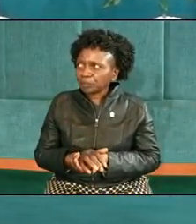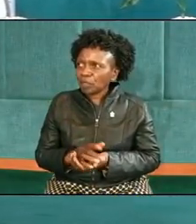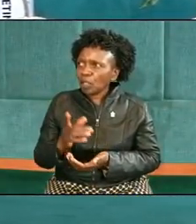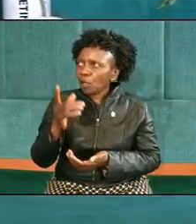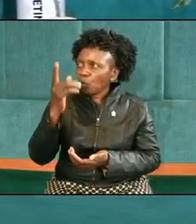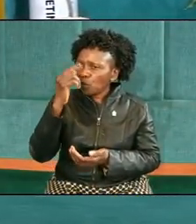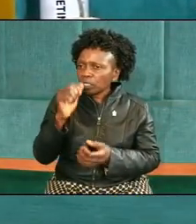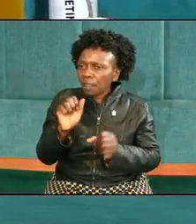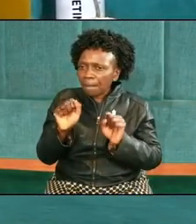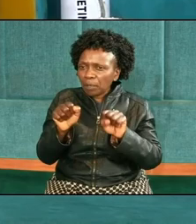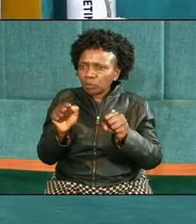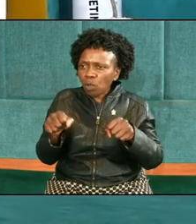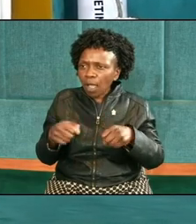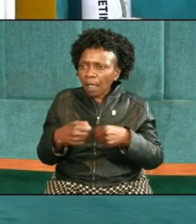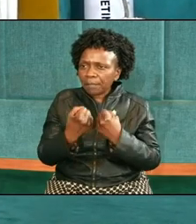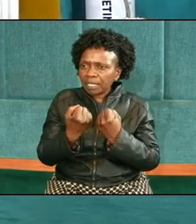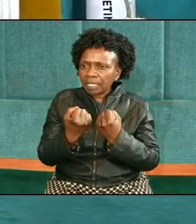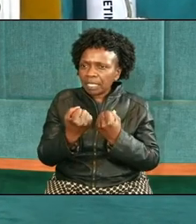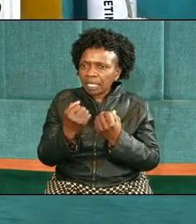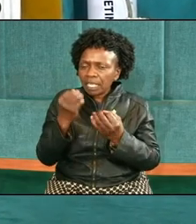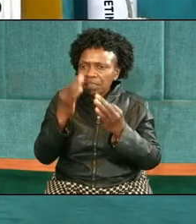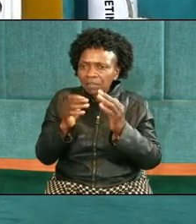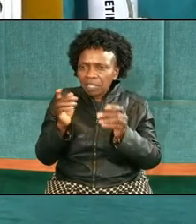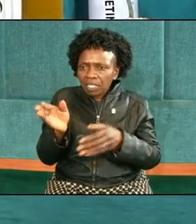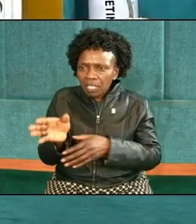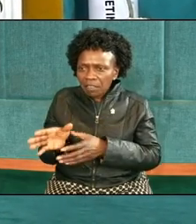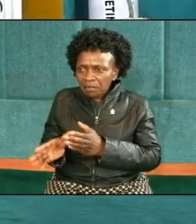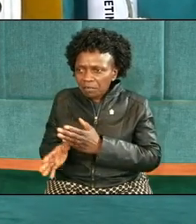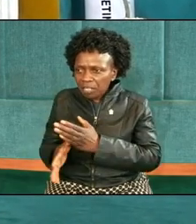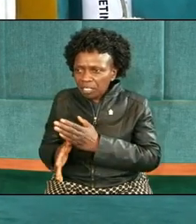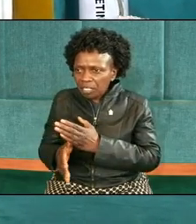What would happen if that fish